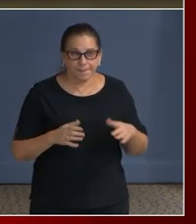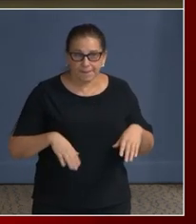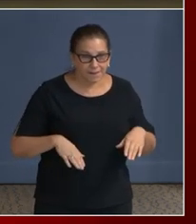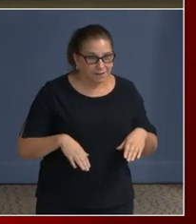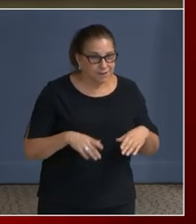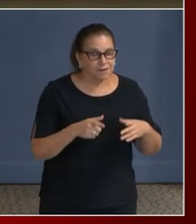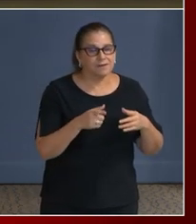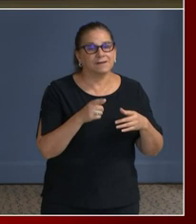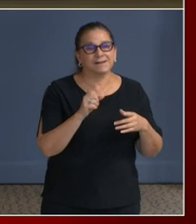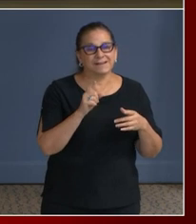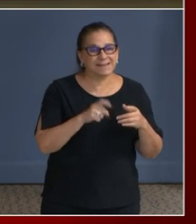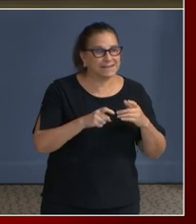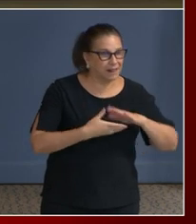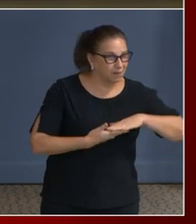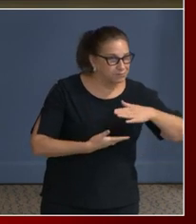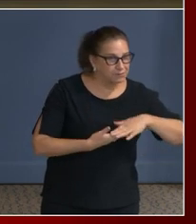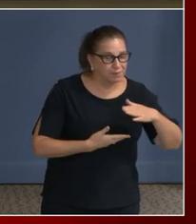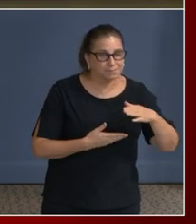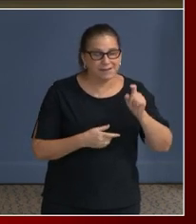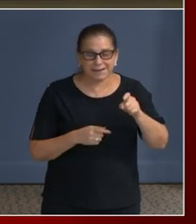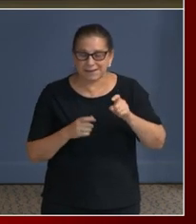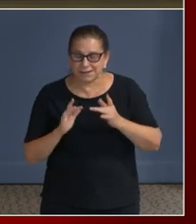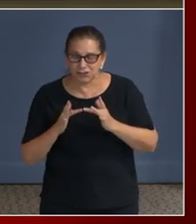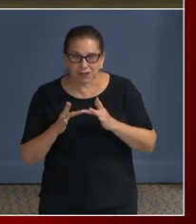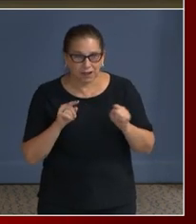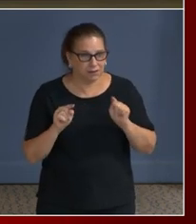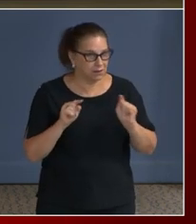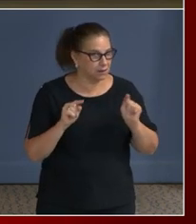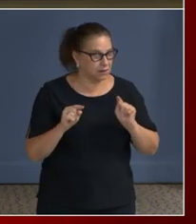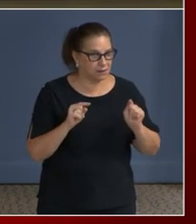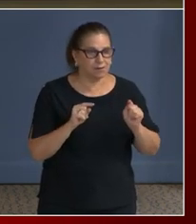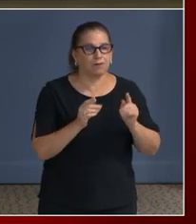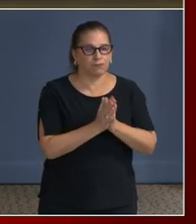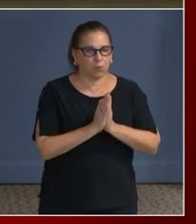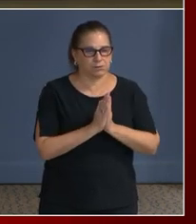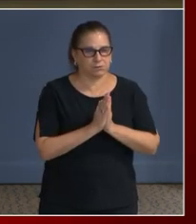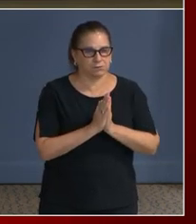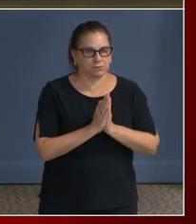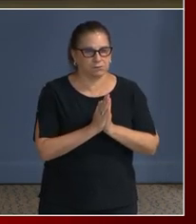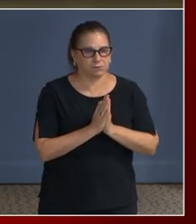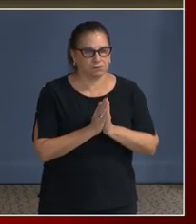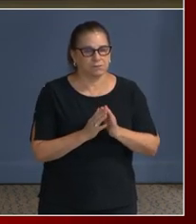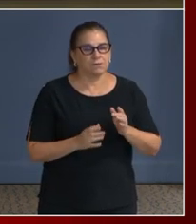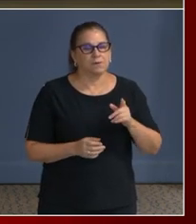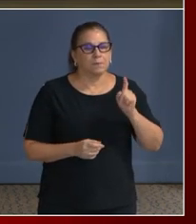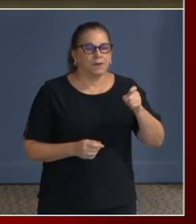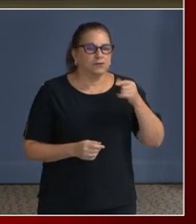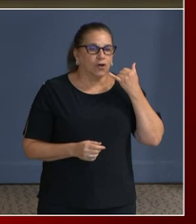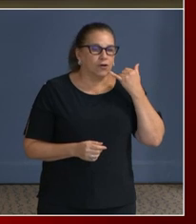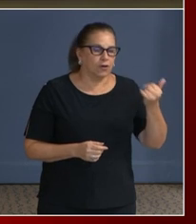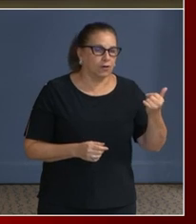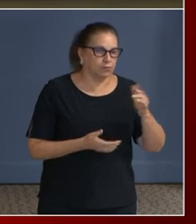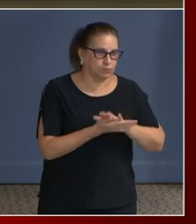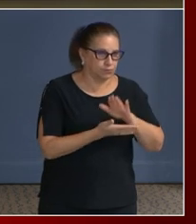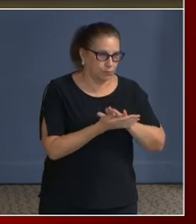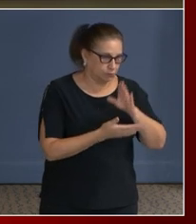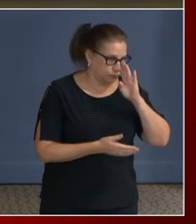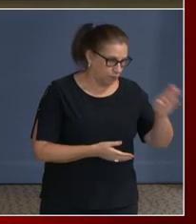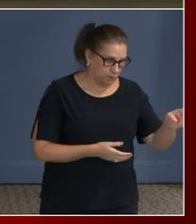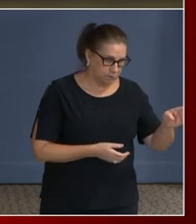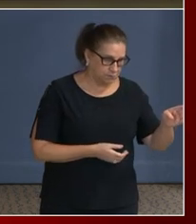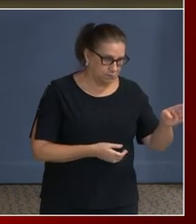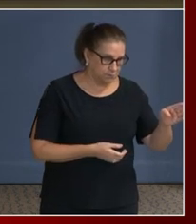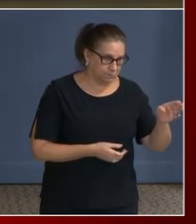device or internet access, you have a few options. First, you can call your school directly and talk to them about